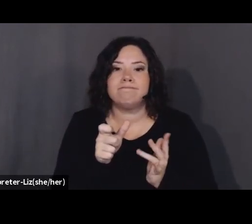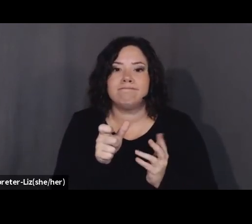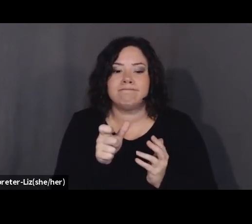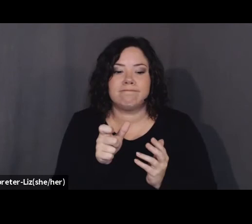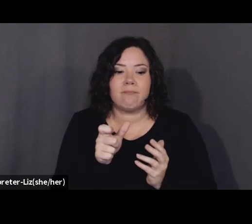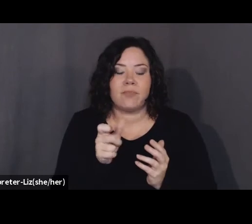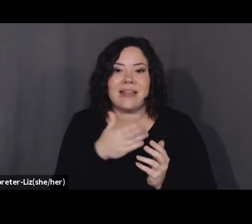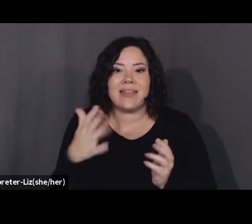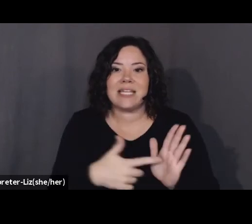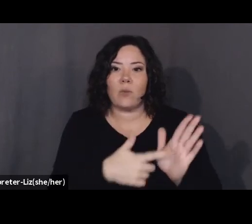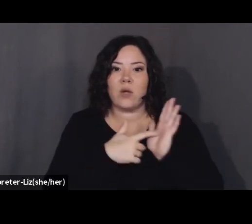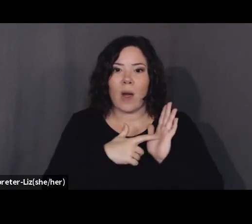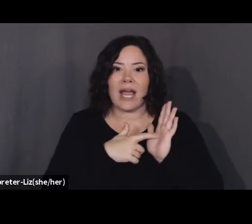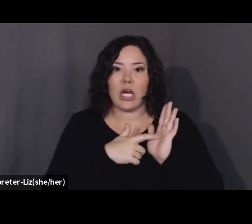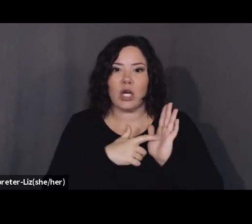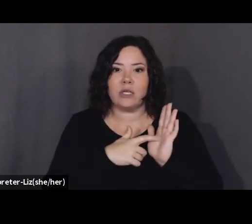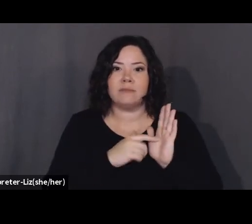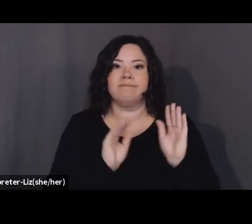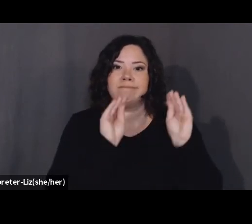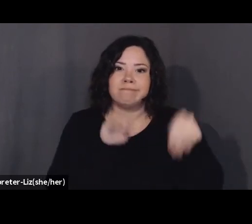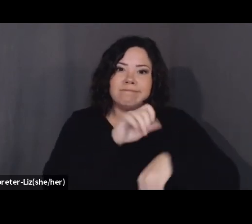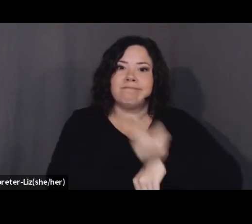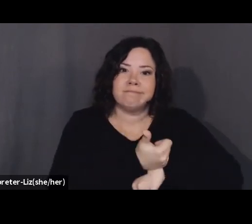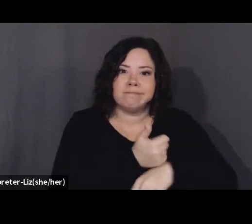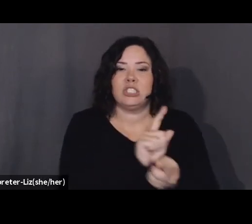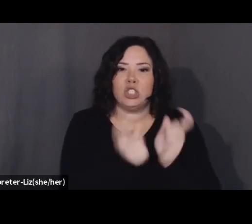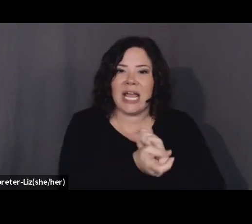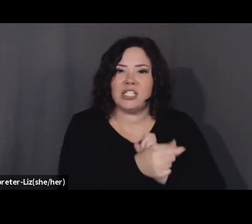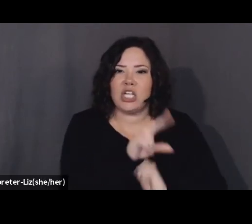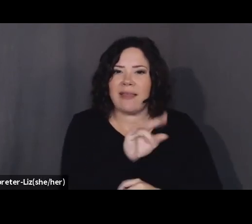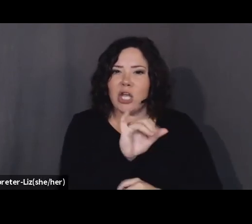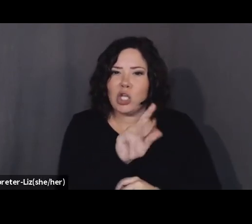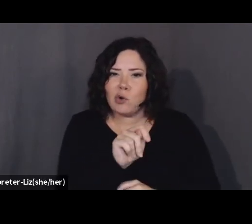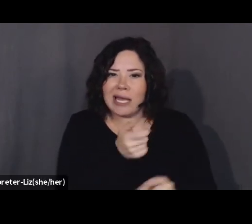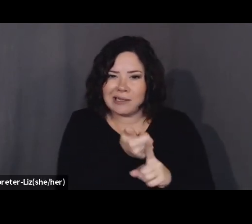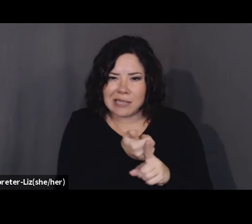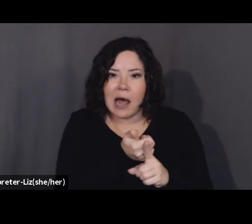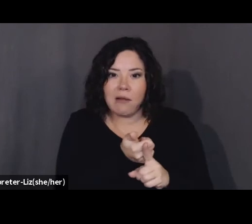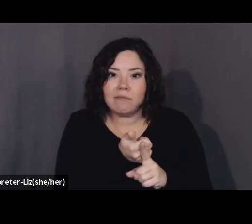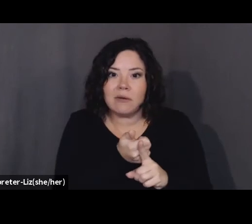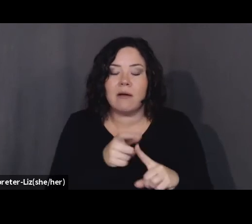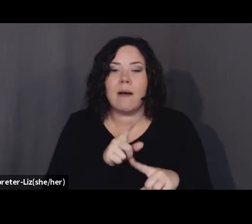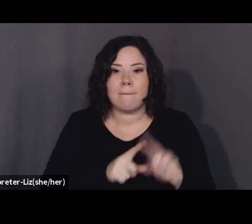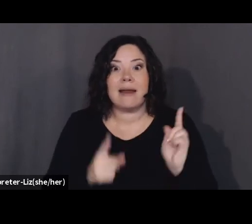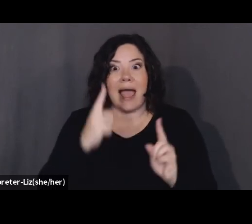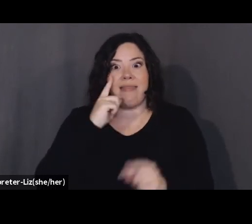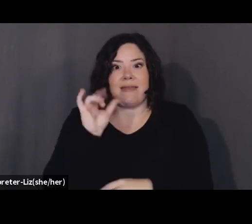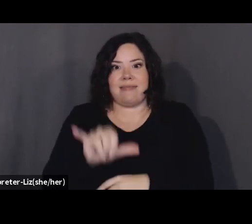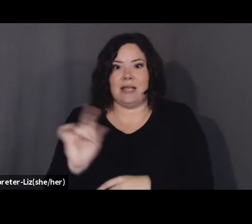items that required a modification or a change to the unit. But I think that's really where, yeah, there's some